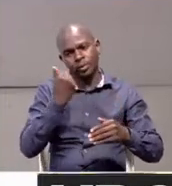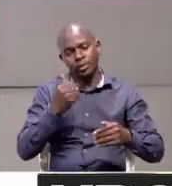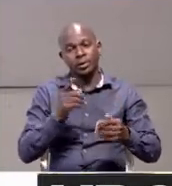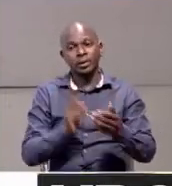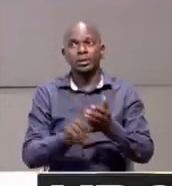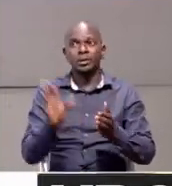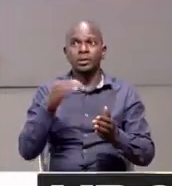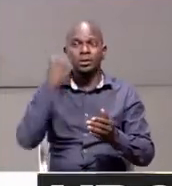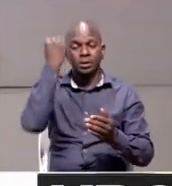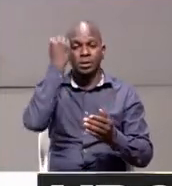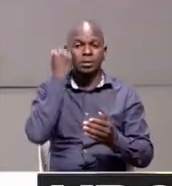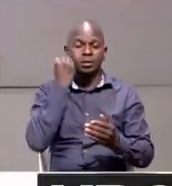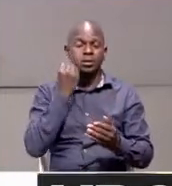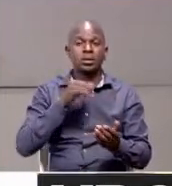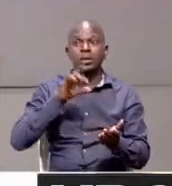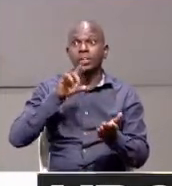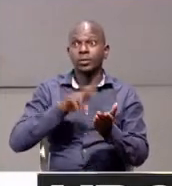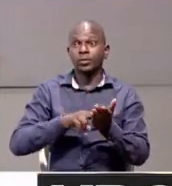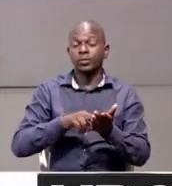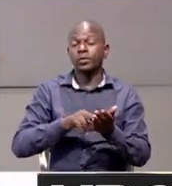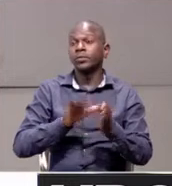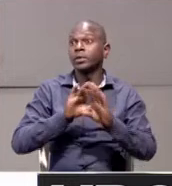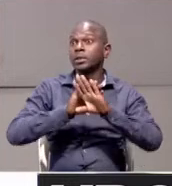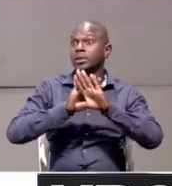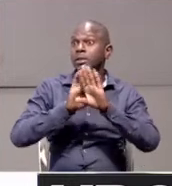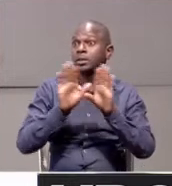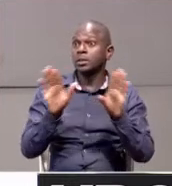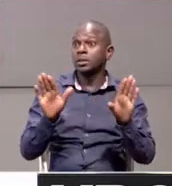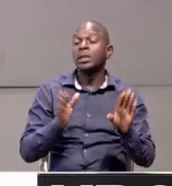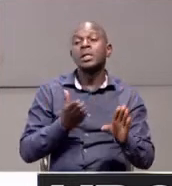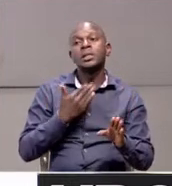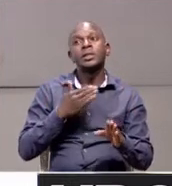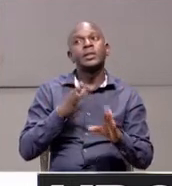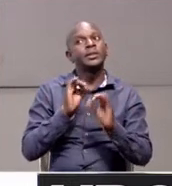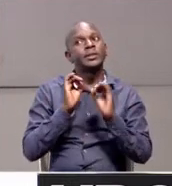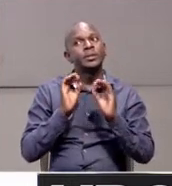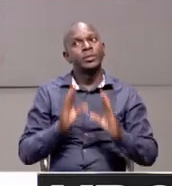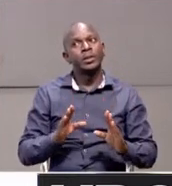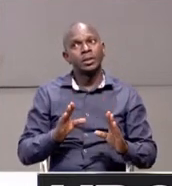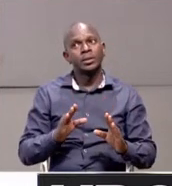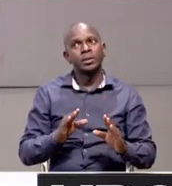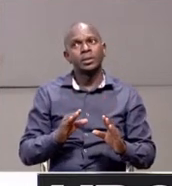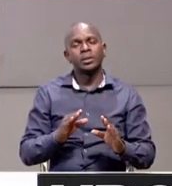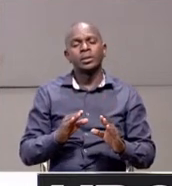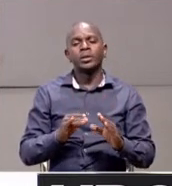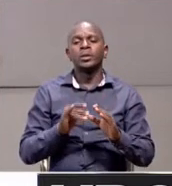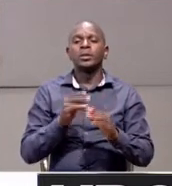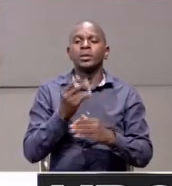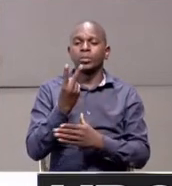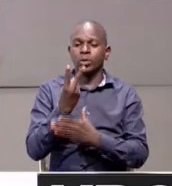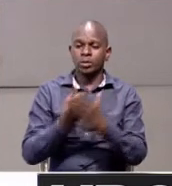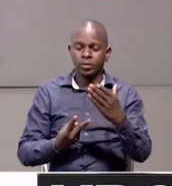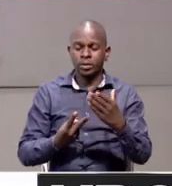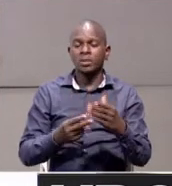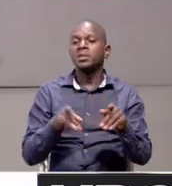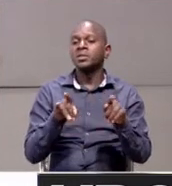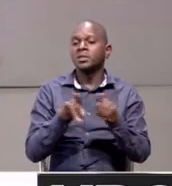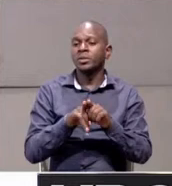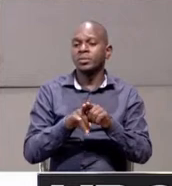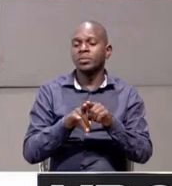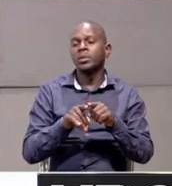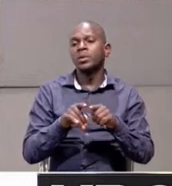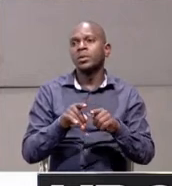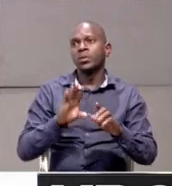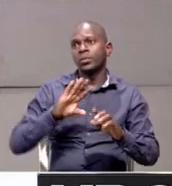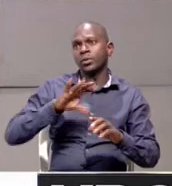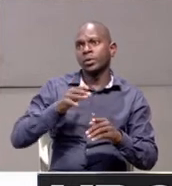justice. My record is very clear. I don't need anything. The two are coming from the same region. I don't come from Busoga.